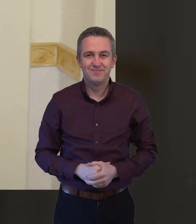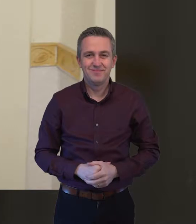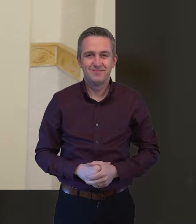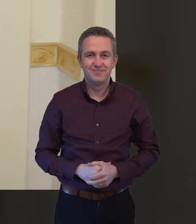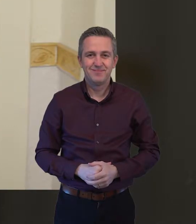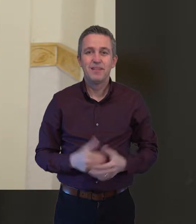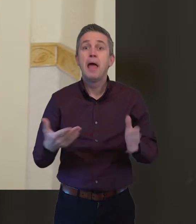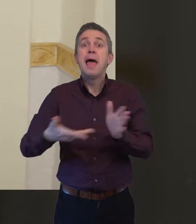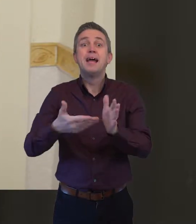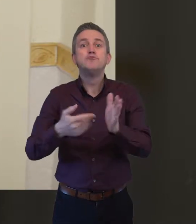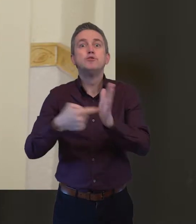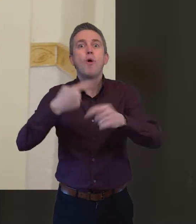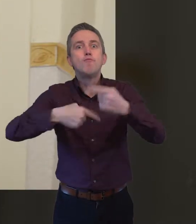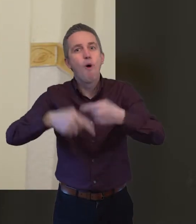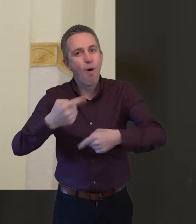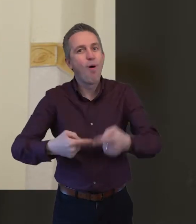Spare toilet roll.